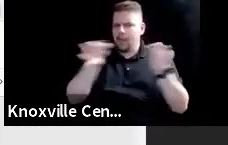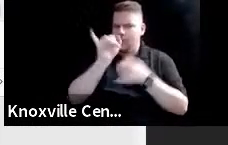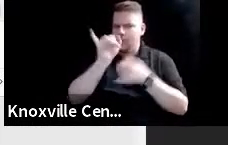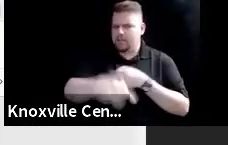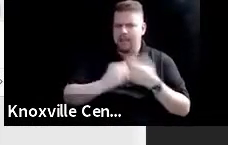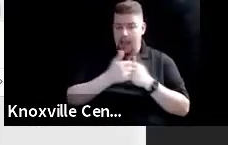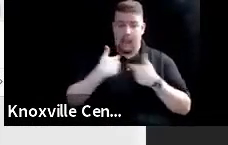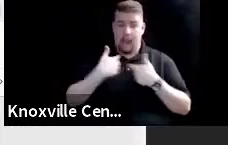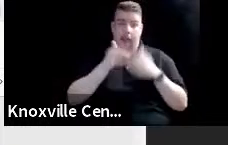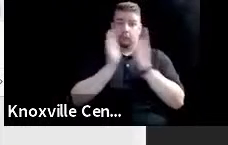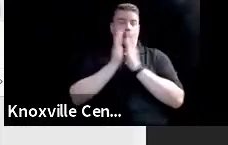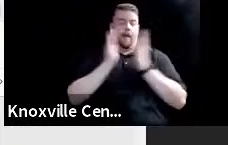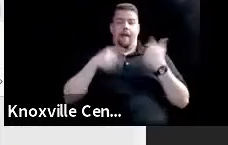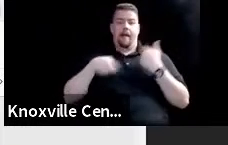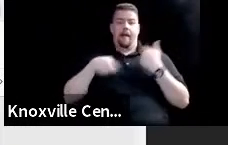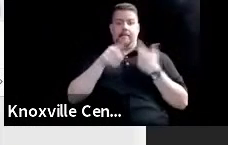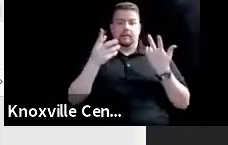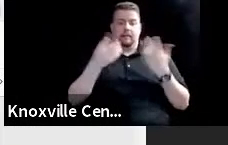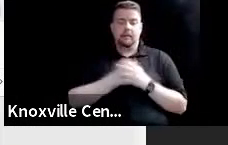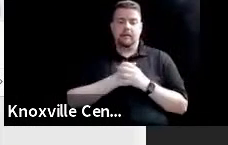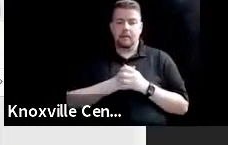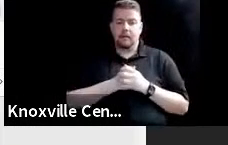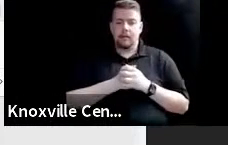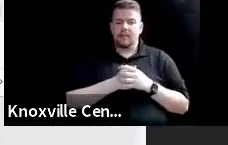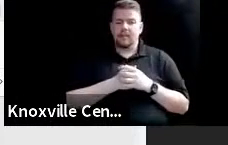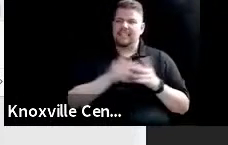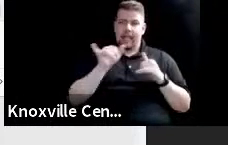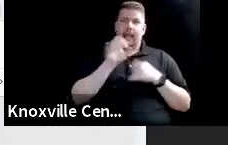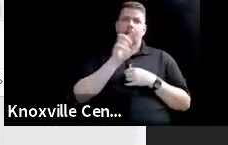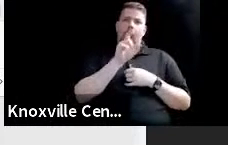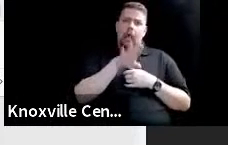That doesn't sound like a